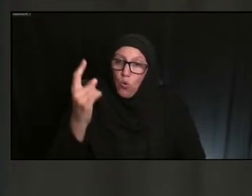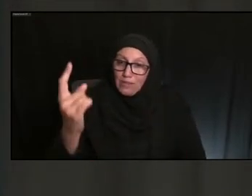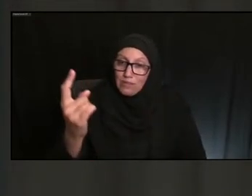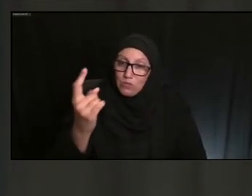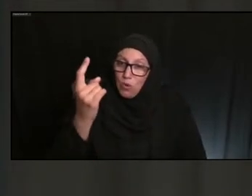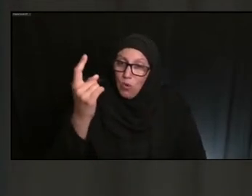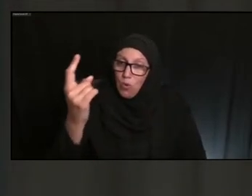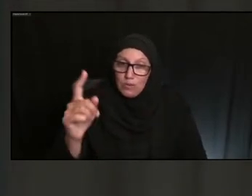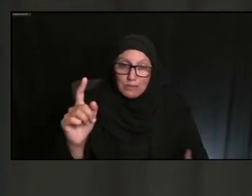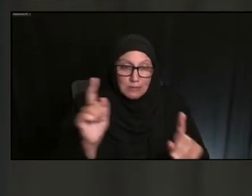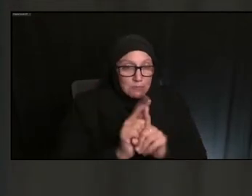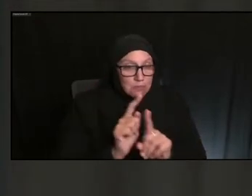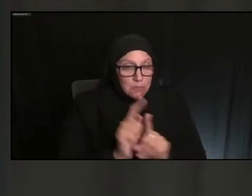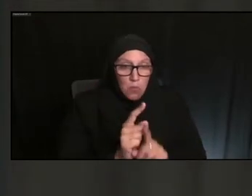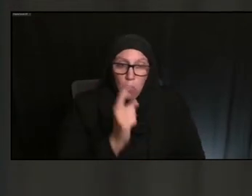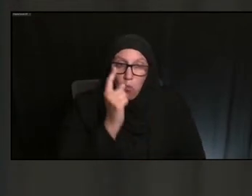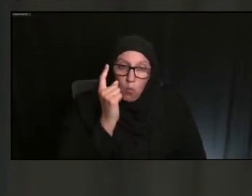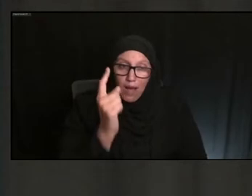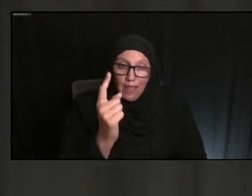a composition.